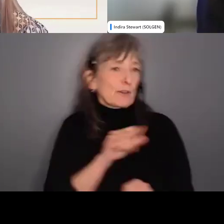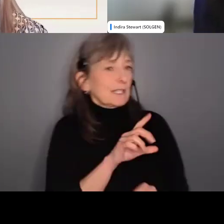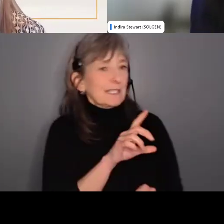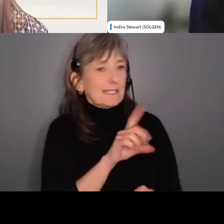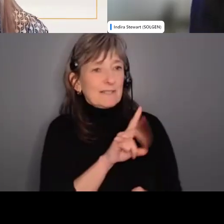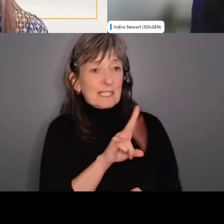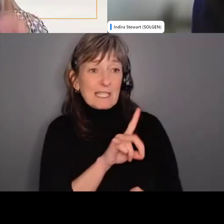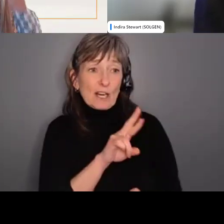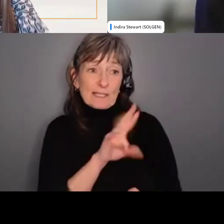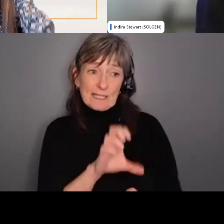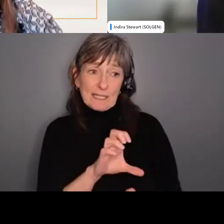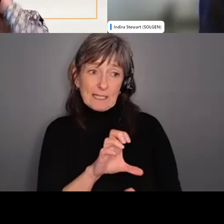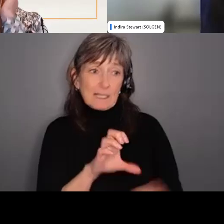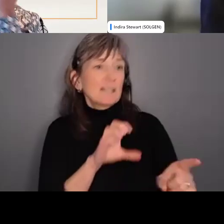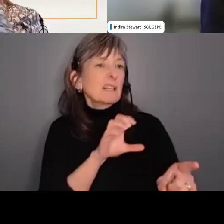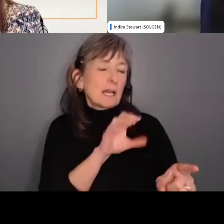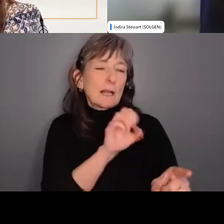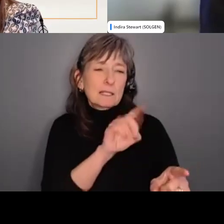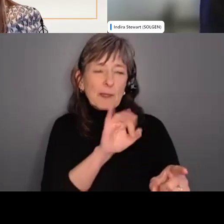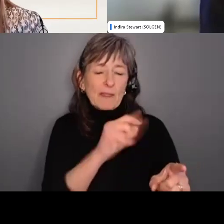with the DVDRC part? Yeah, so